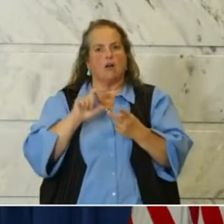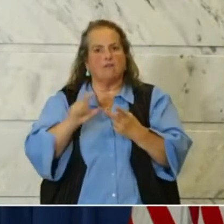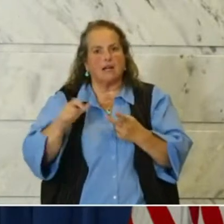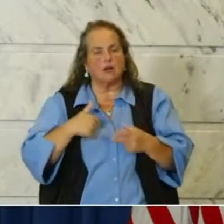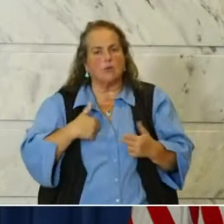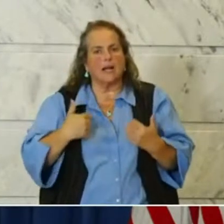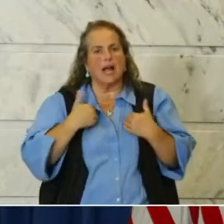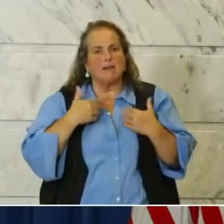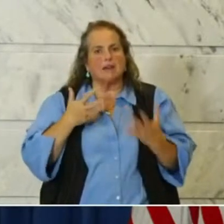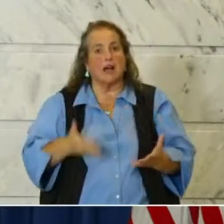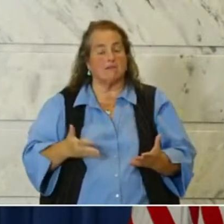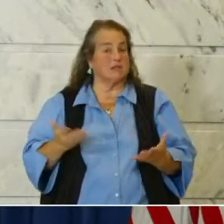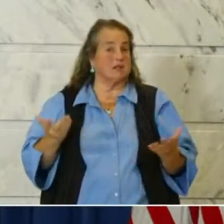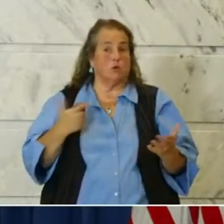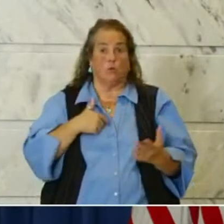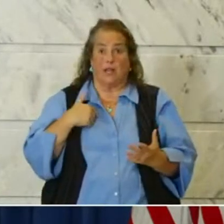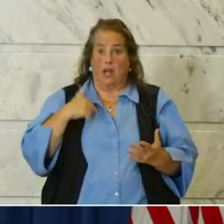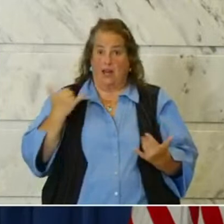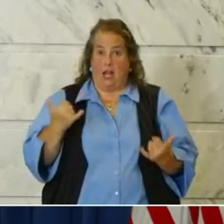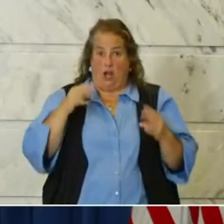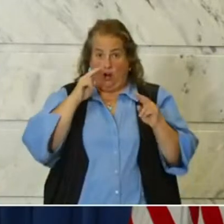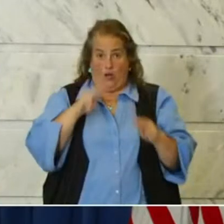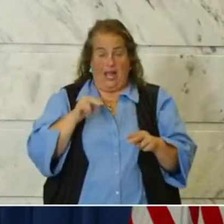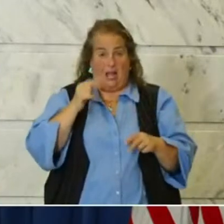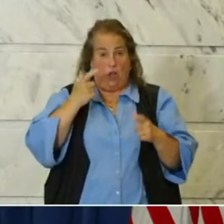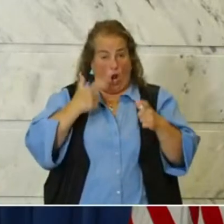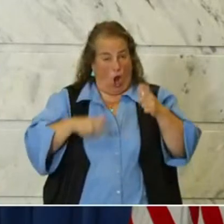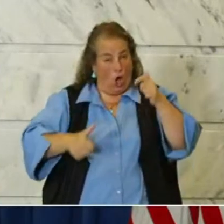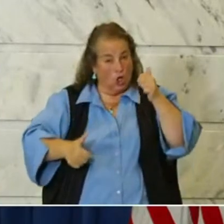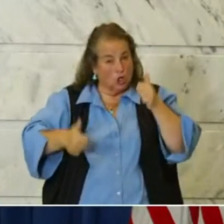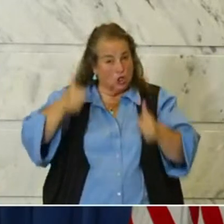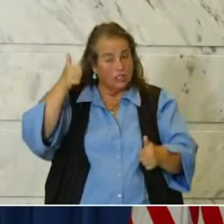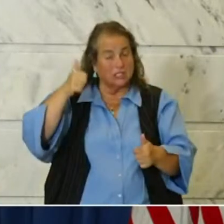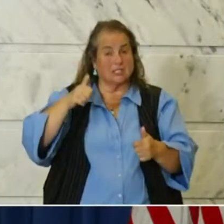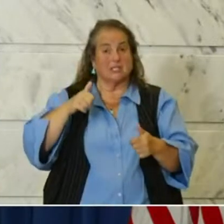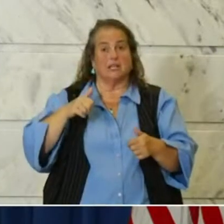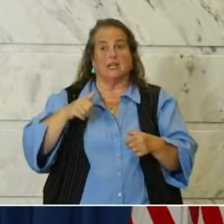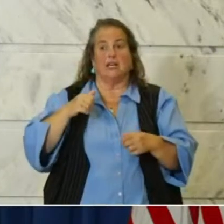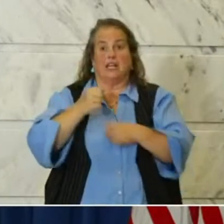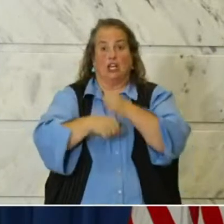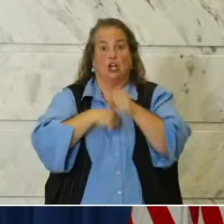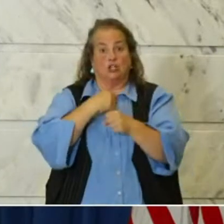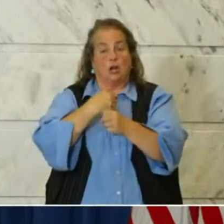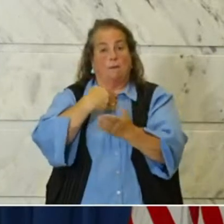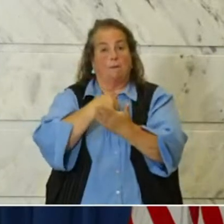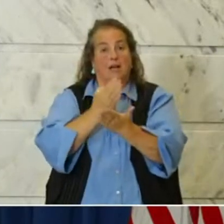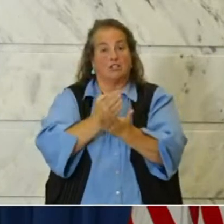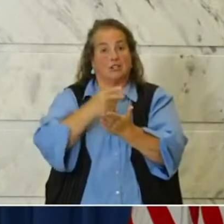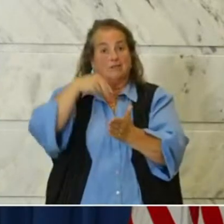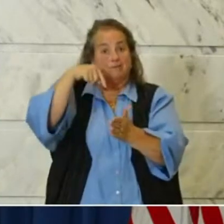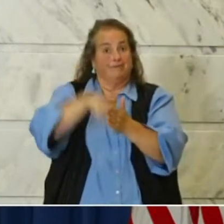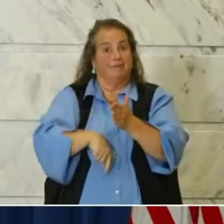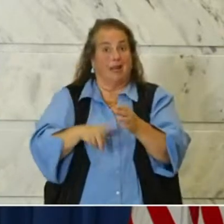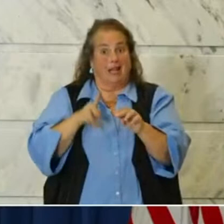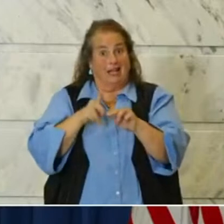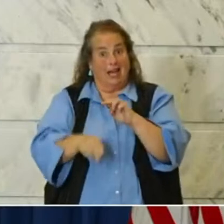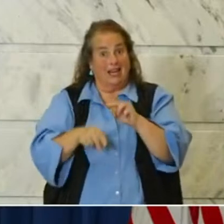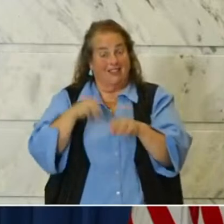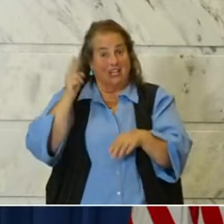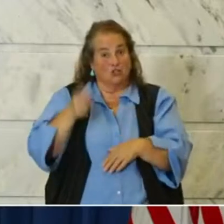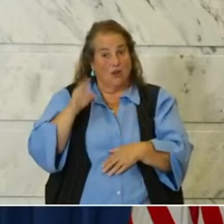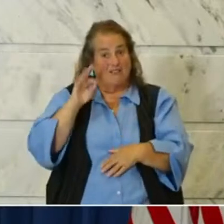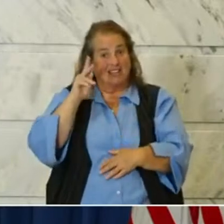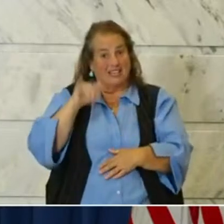have. You know, we're looking at the largest single-year budget cuts in the history of Kentucky in the midst of